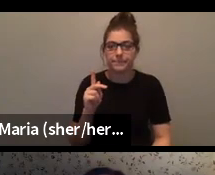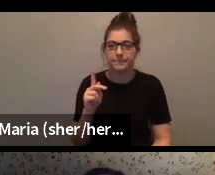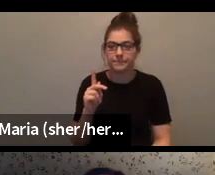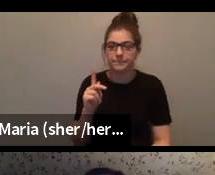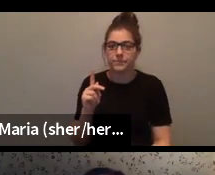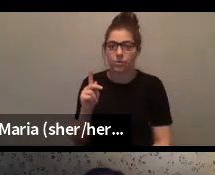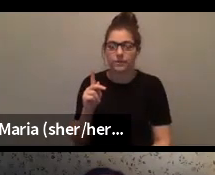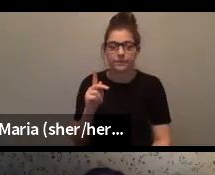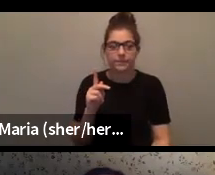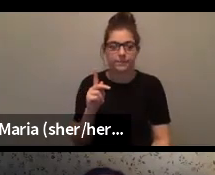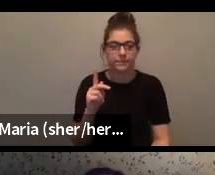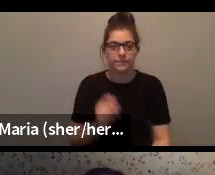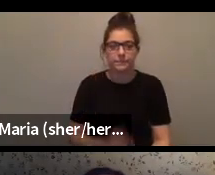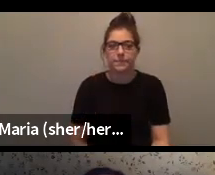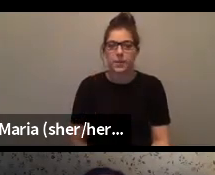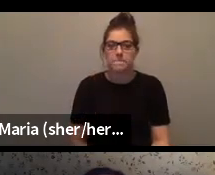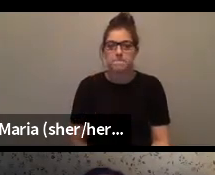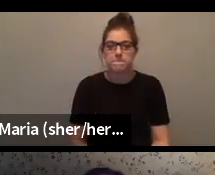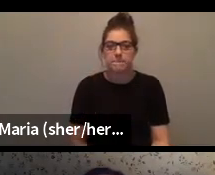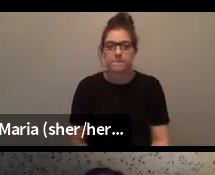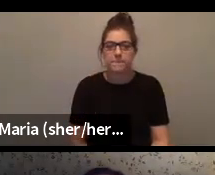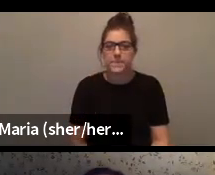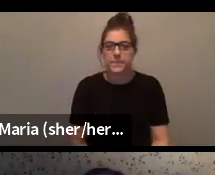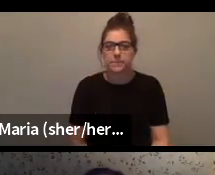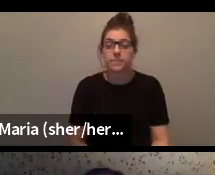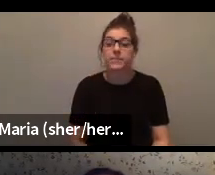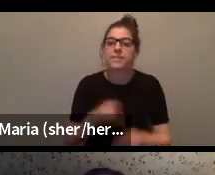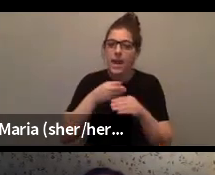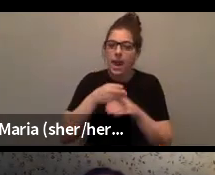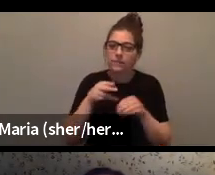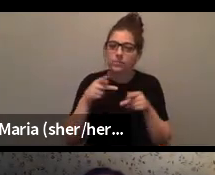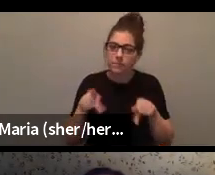pinned to the after party.